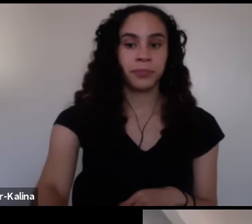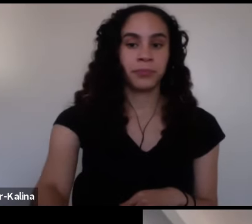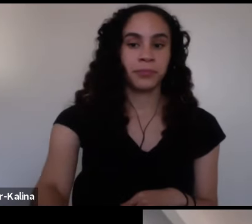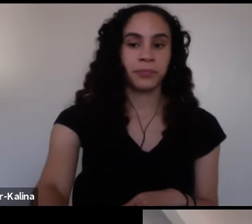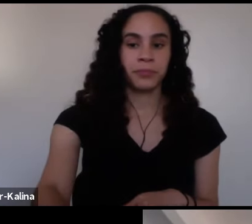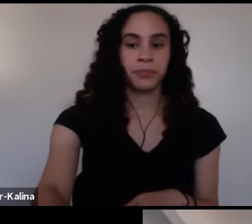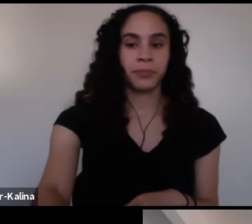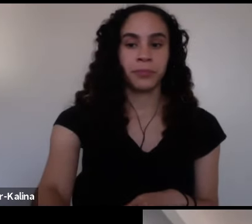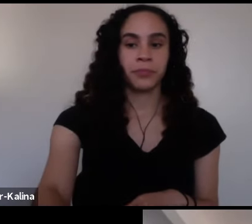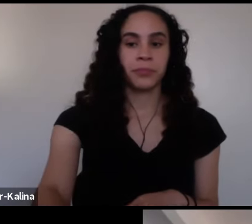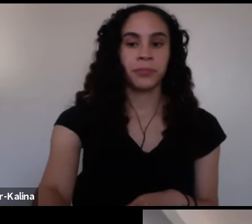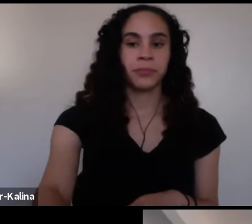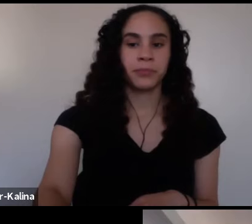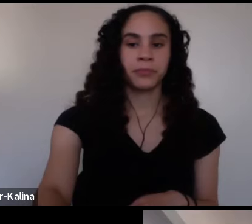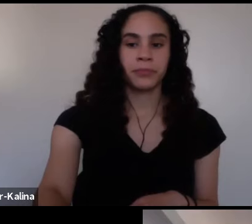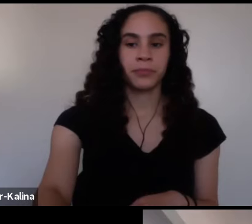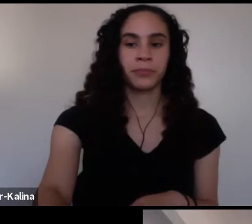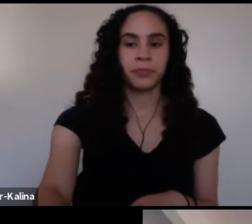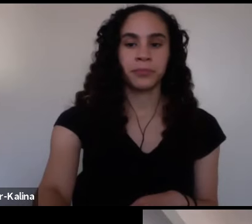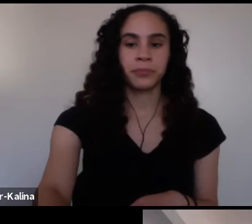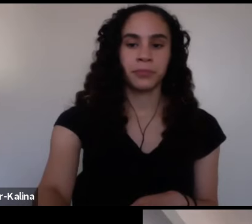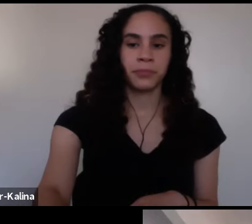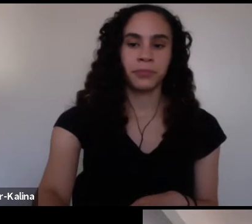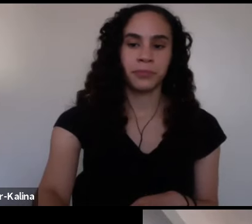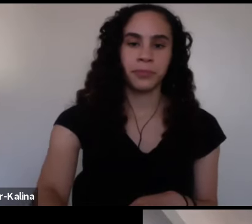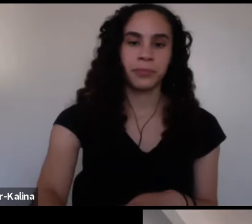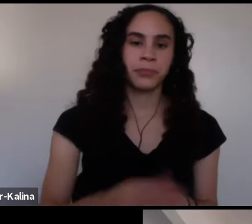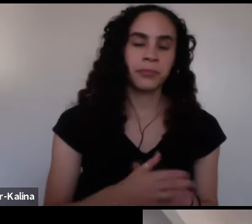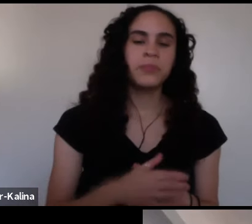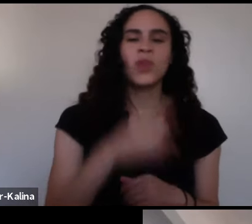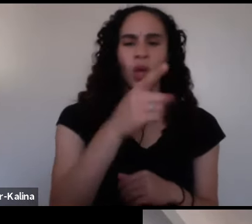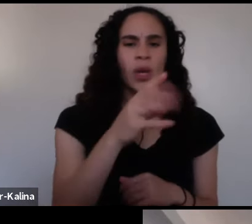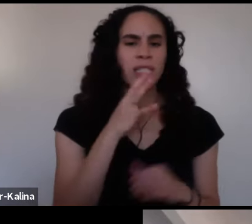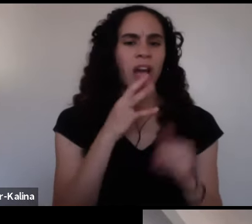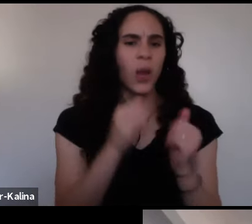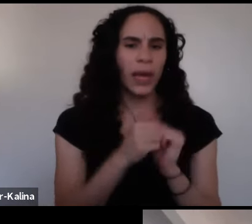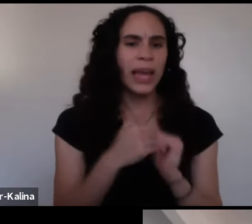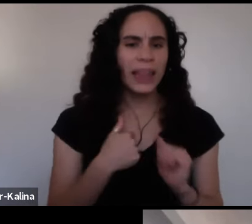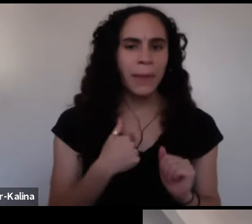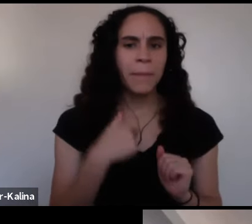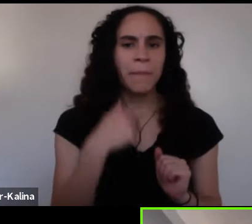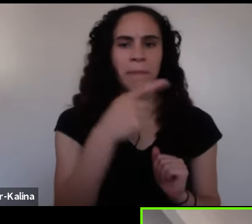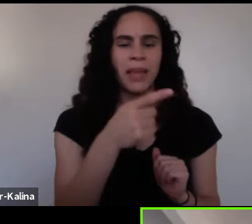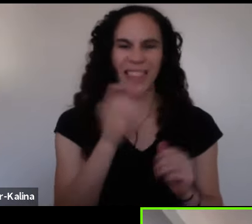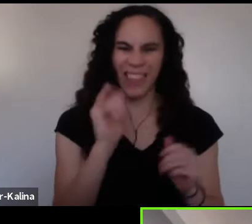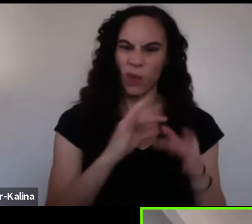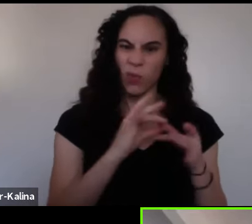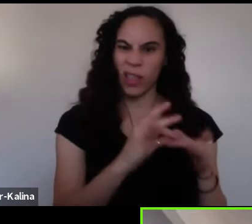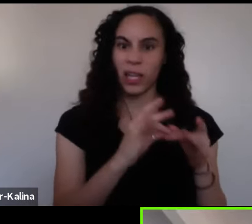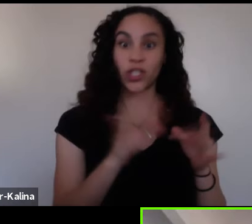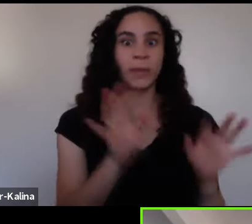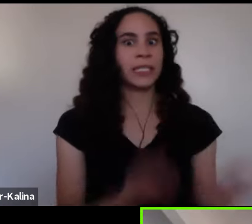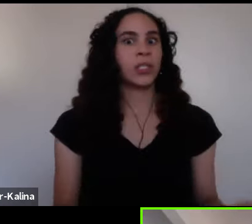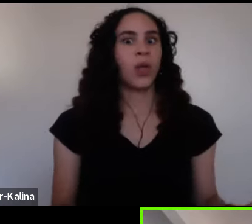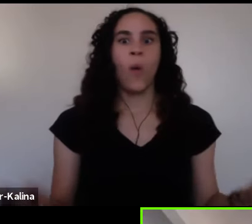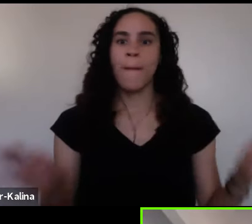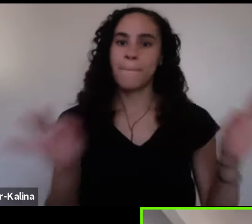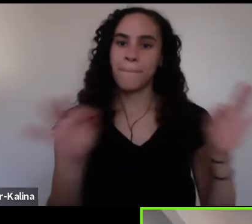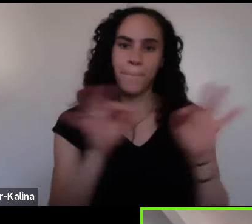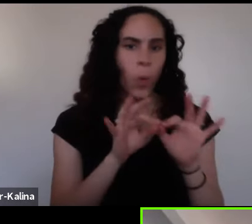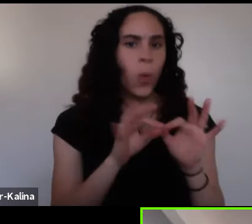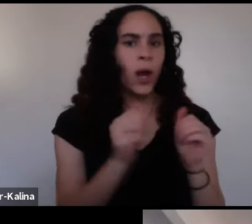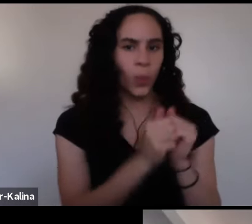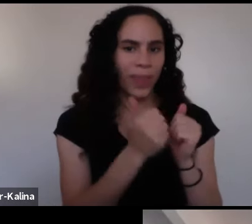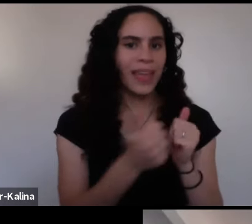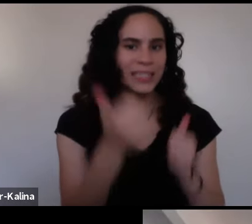you talk to me about just that relationship building with executives is so important. Oh God, yeah. Yeah,